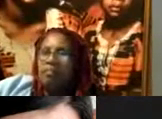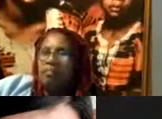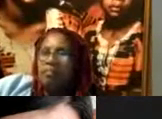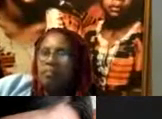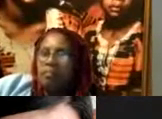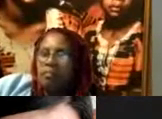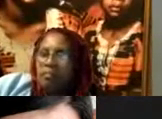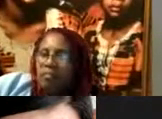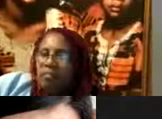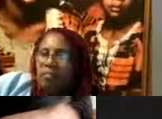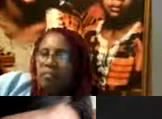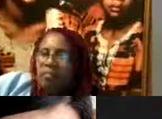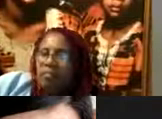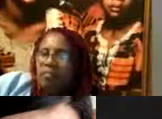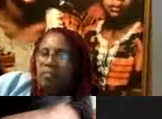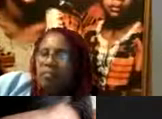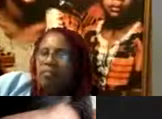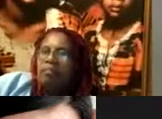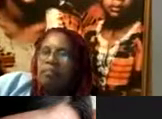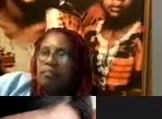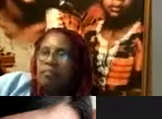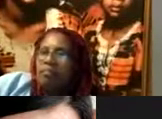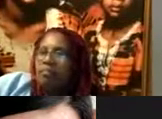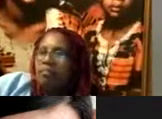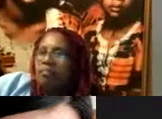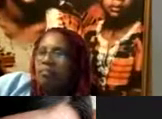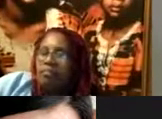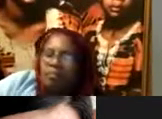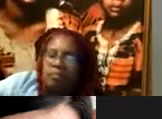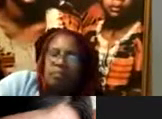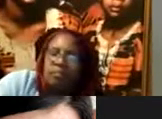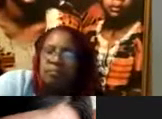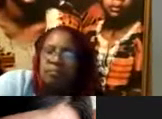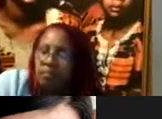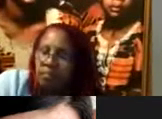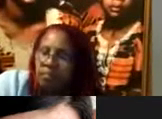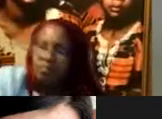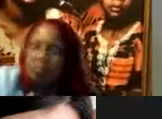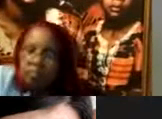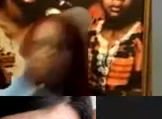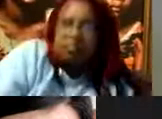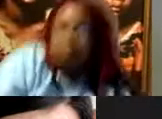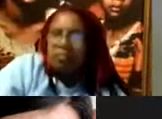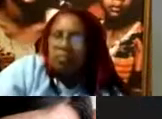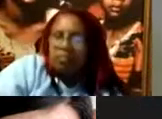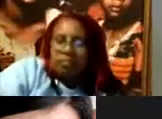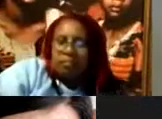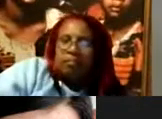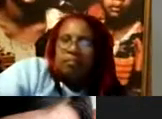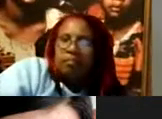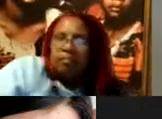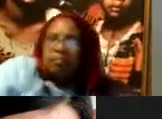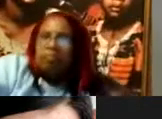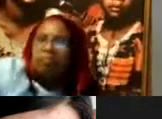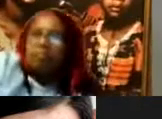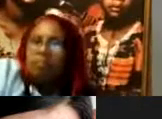man in this country, especially after what was going on in the summer. Because until then, I didn't really know who I was, but, like, just seeing people that look like me being killed over and over